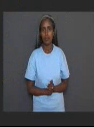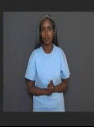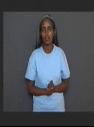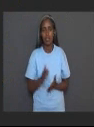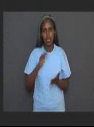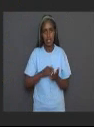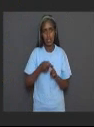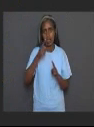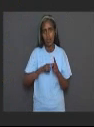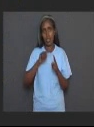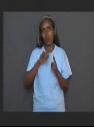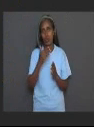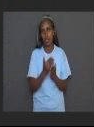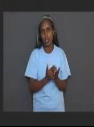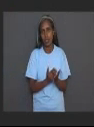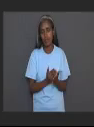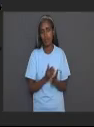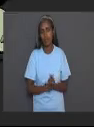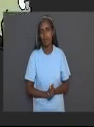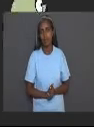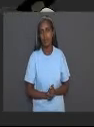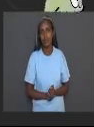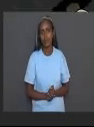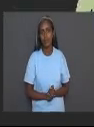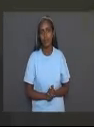Let's get back to our lesson.